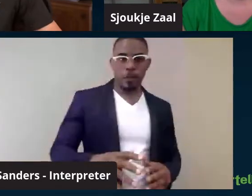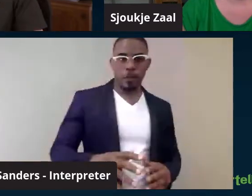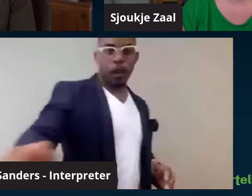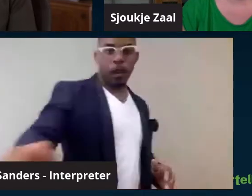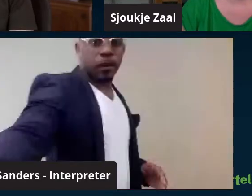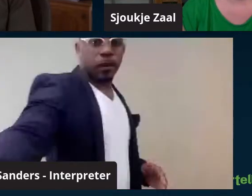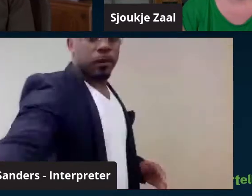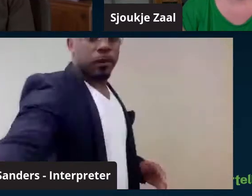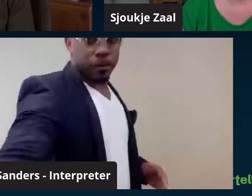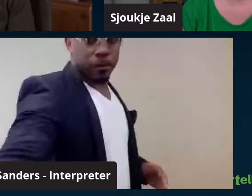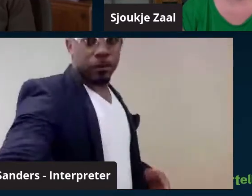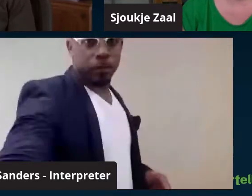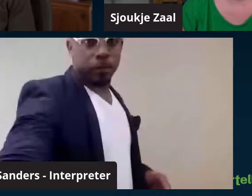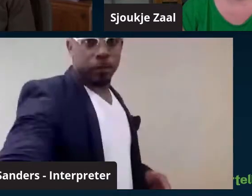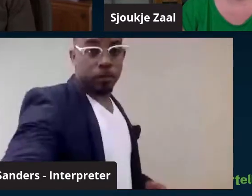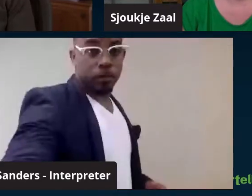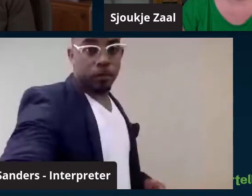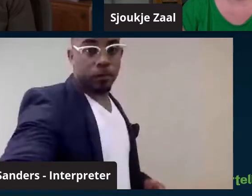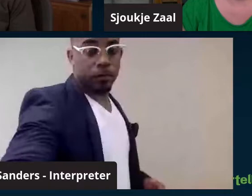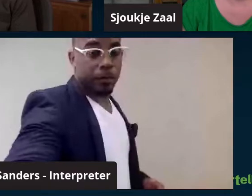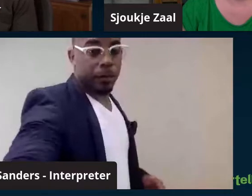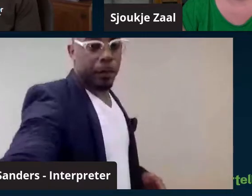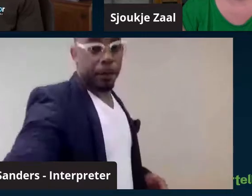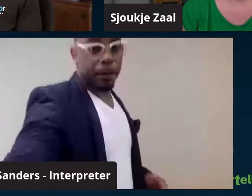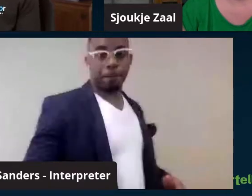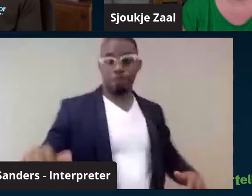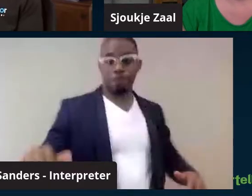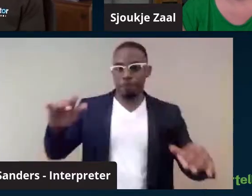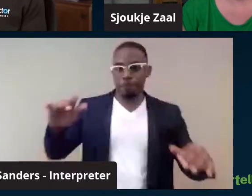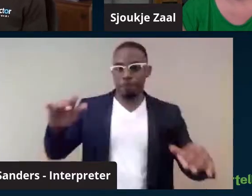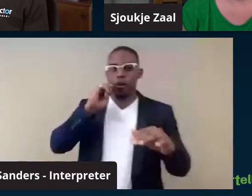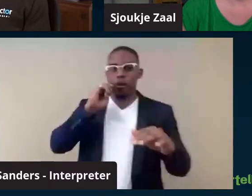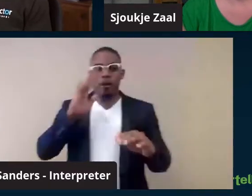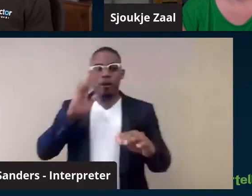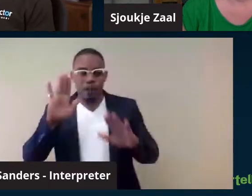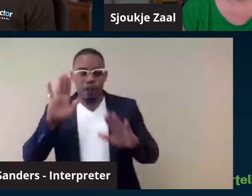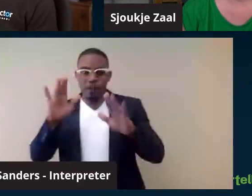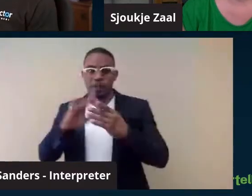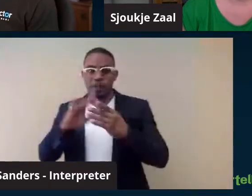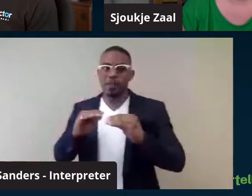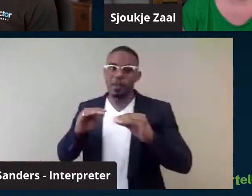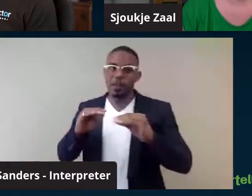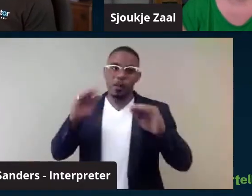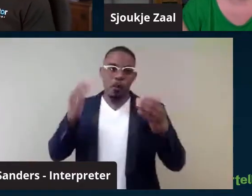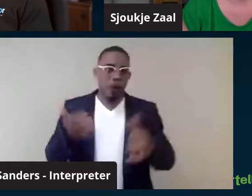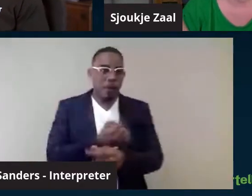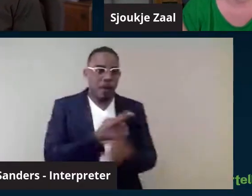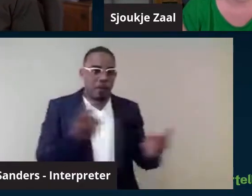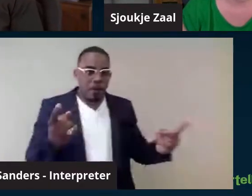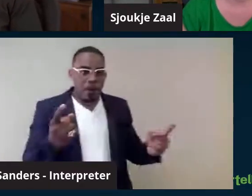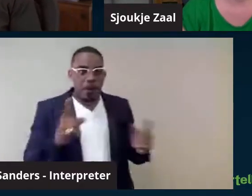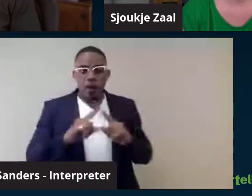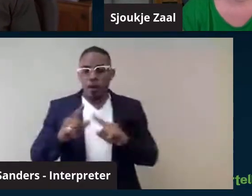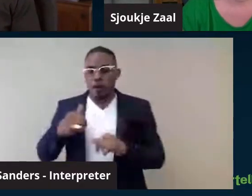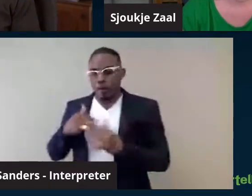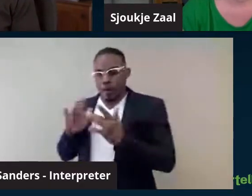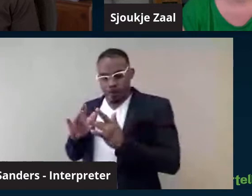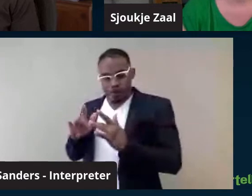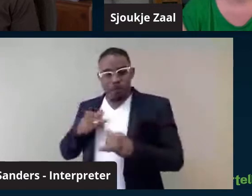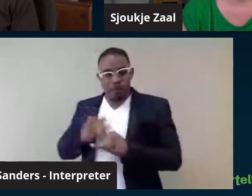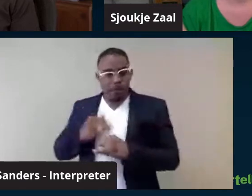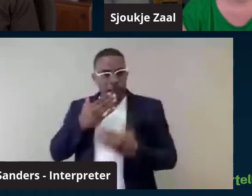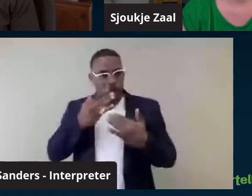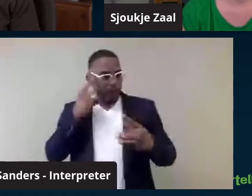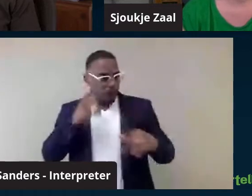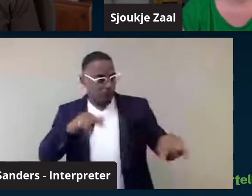Cool, that seems like three really great sessions. So welcome everyone also from my side, and thank you so much for joining the Azure